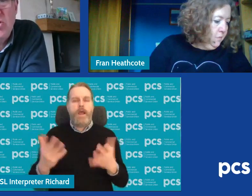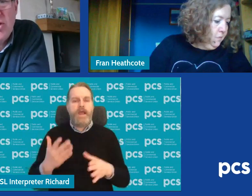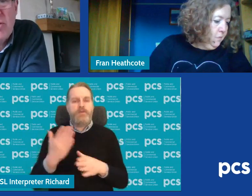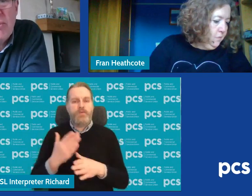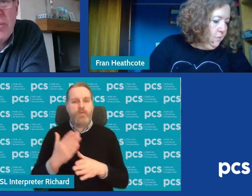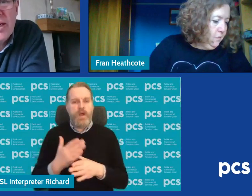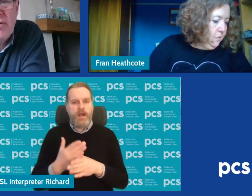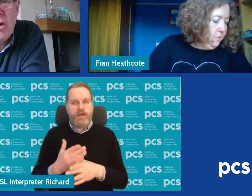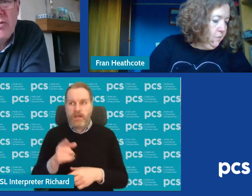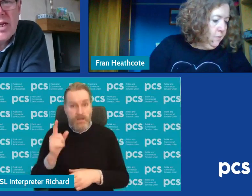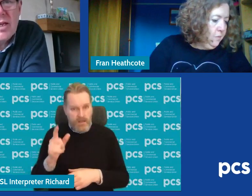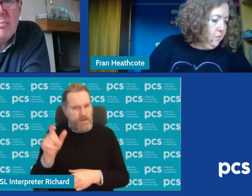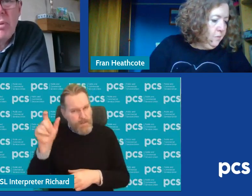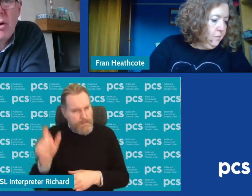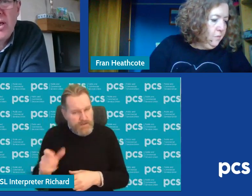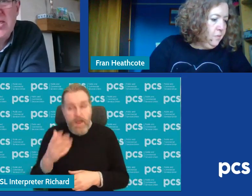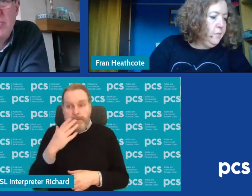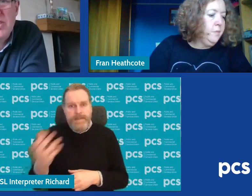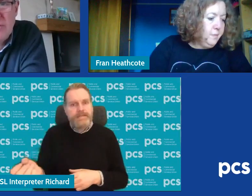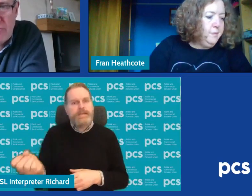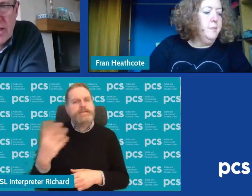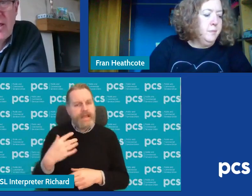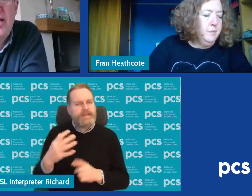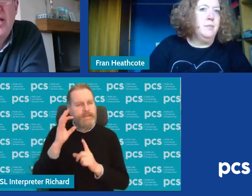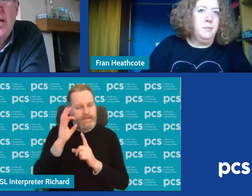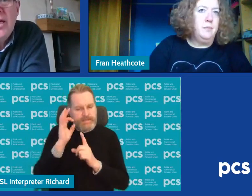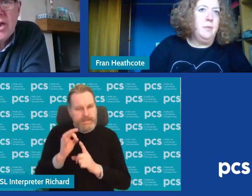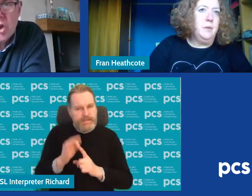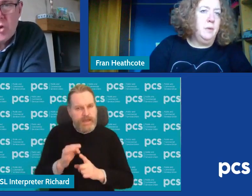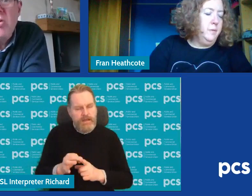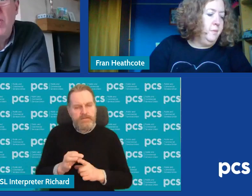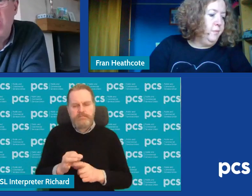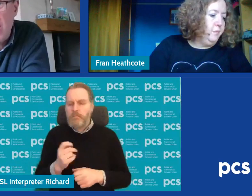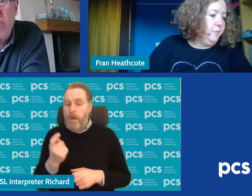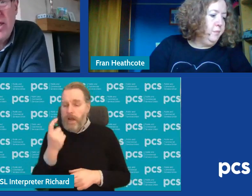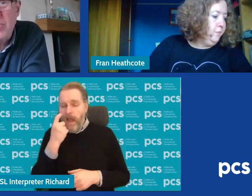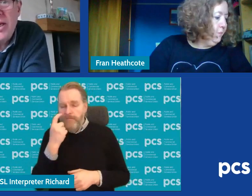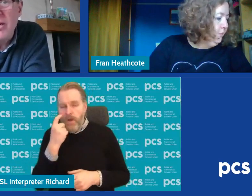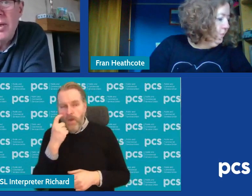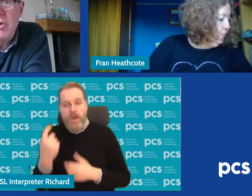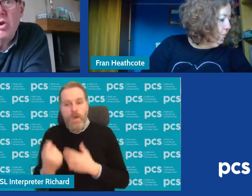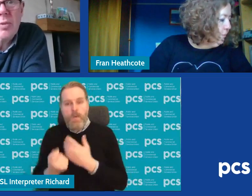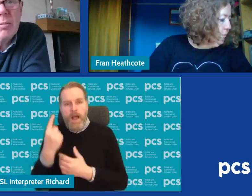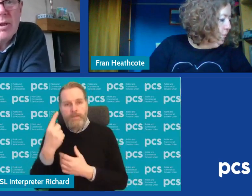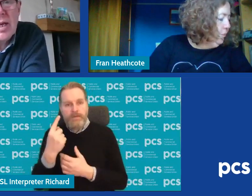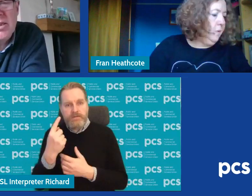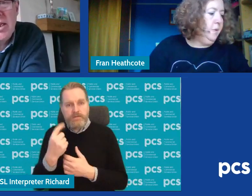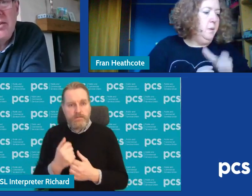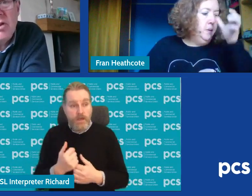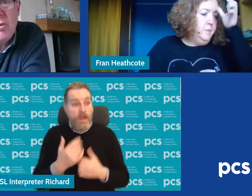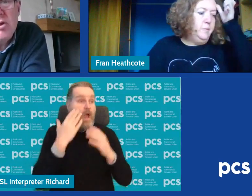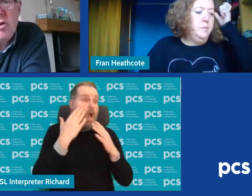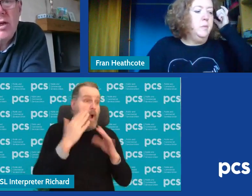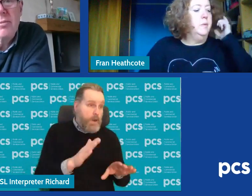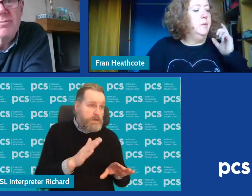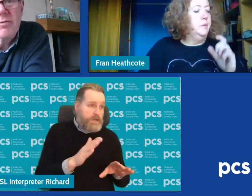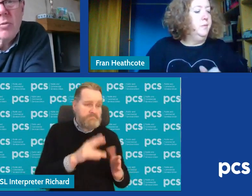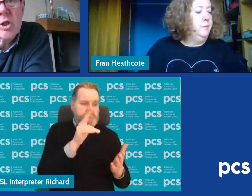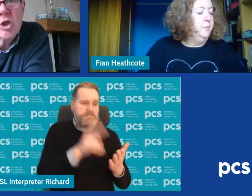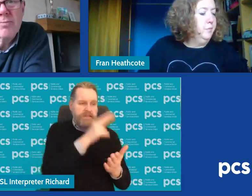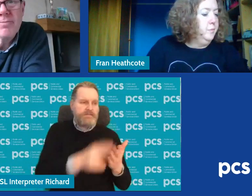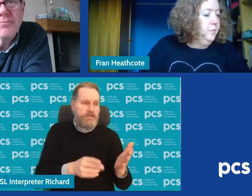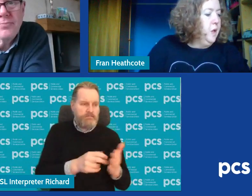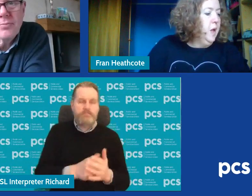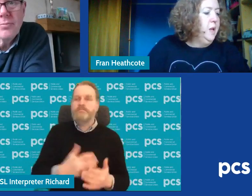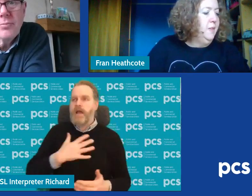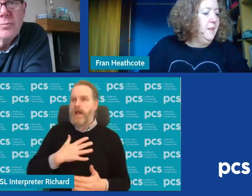details or go to their rep, we can have a look if there's any employer-specific issue. But generally speaking, people should be able to cancel their leave to go on strike if they